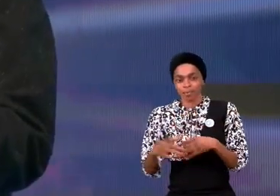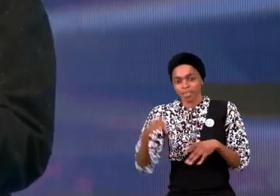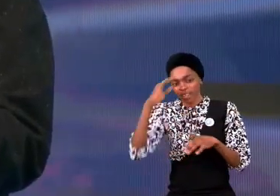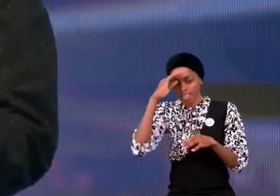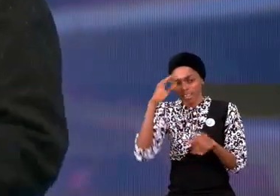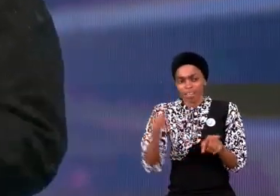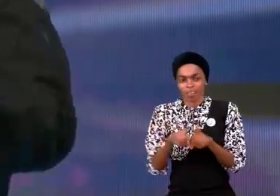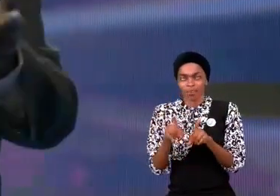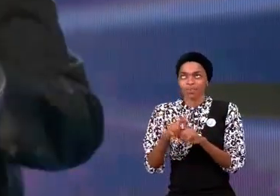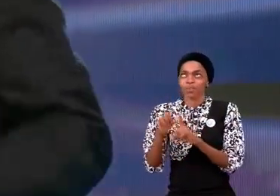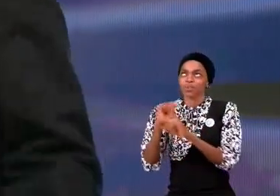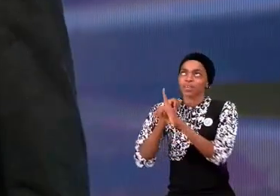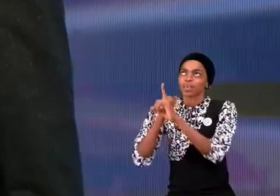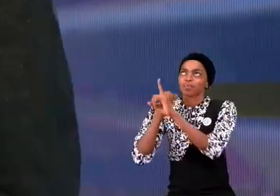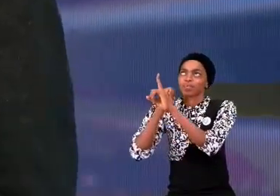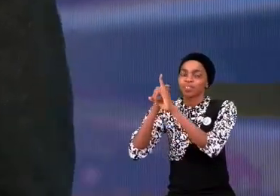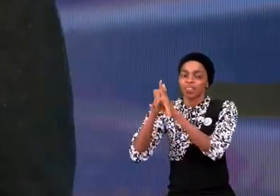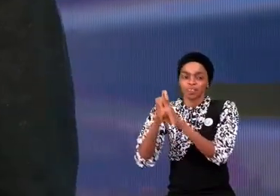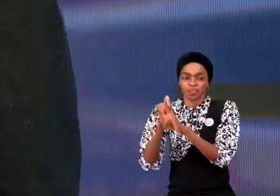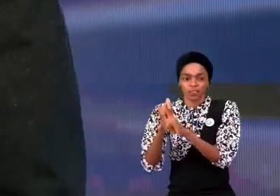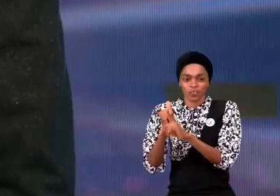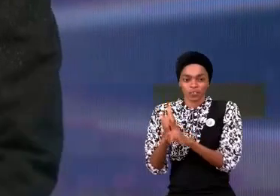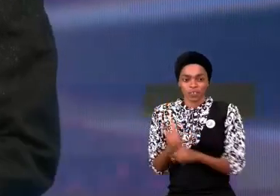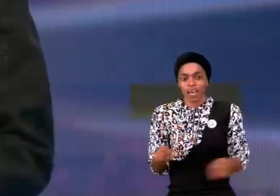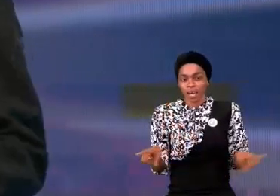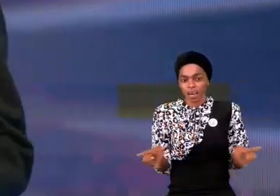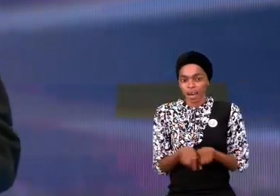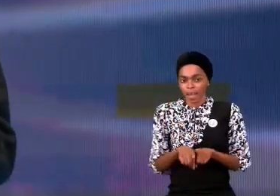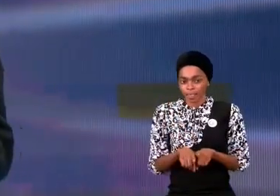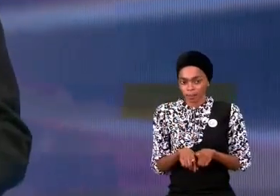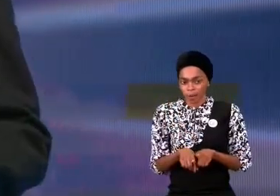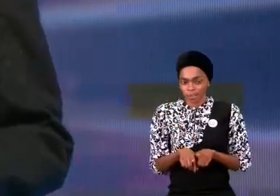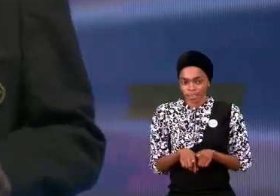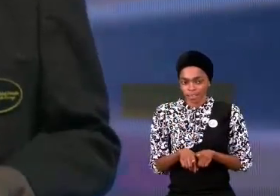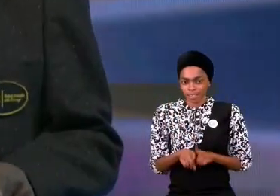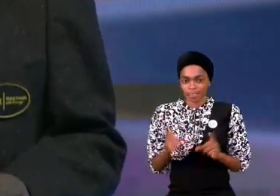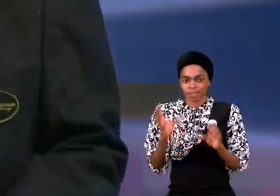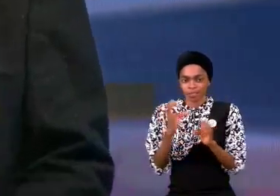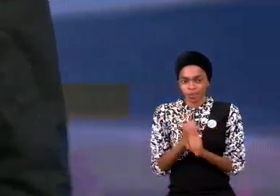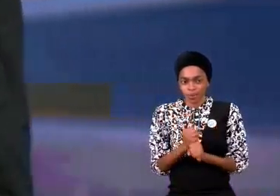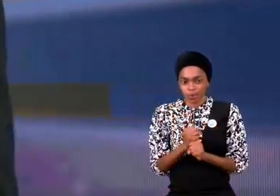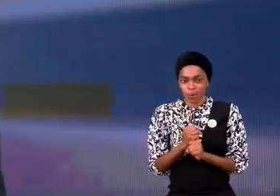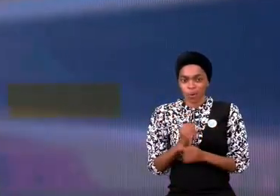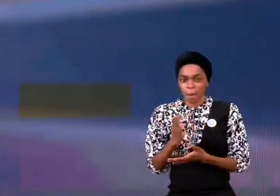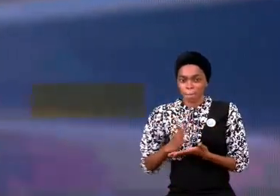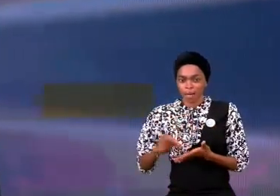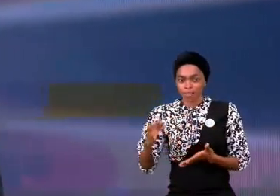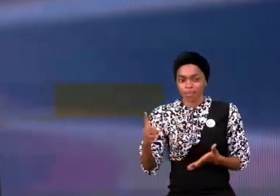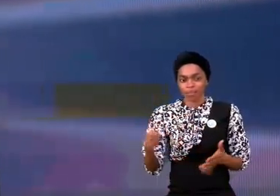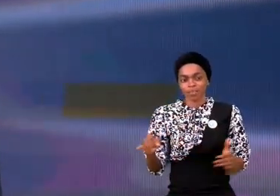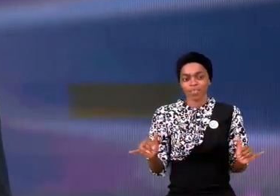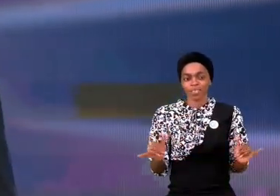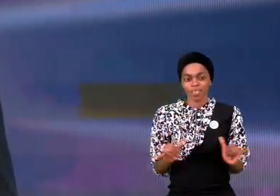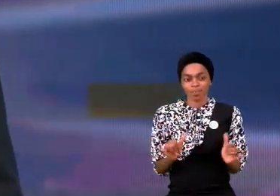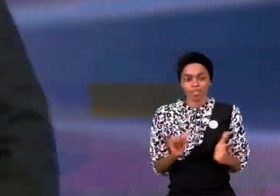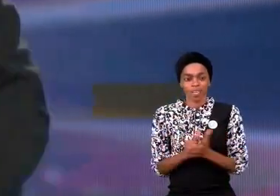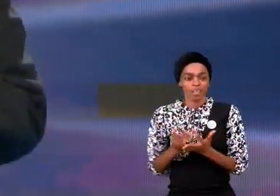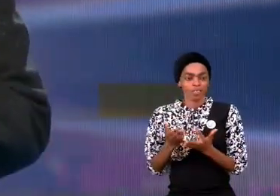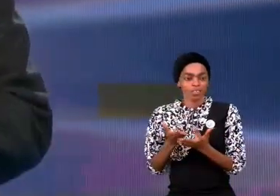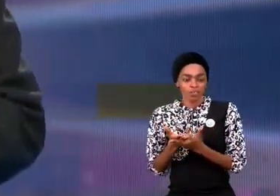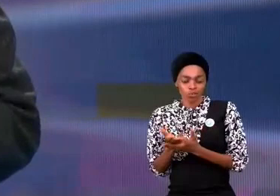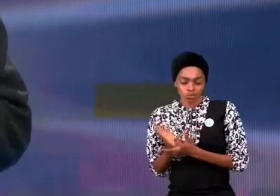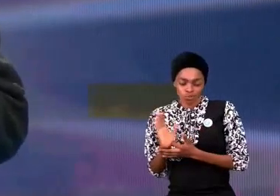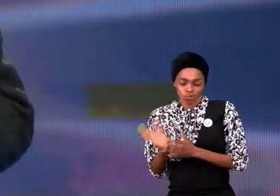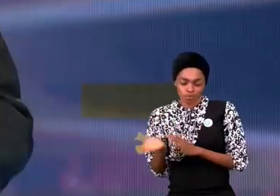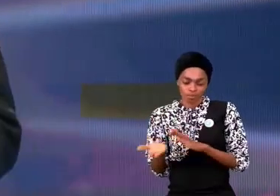likewise to part of the same, that he through death might destroy him that